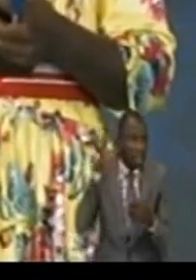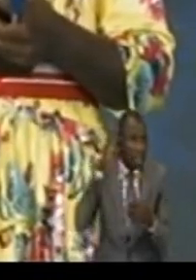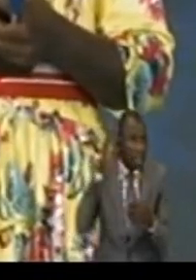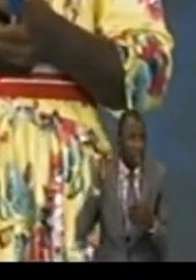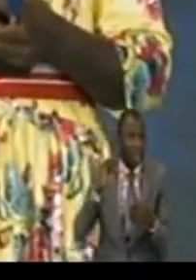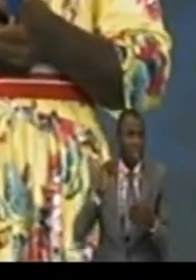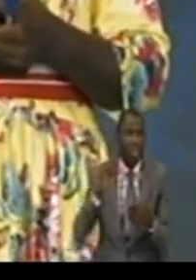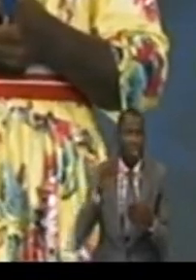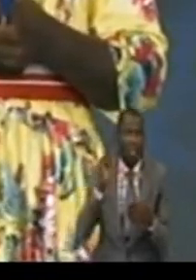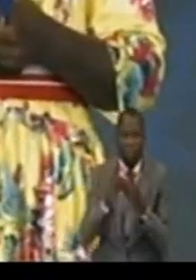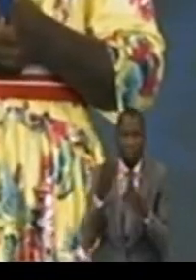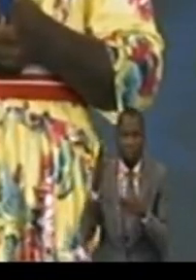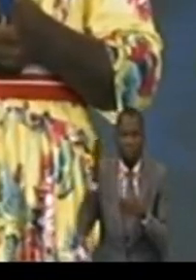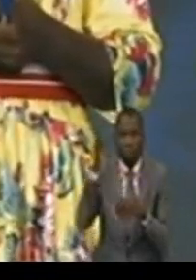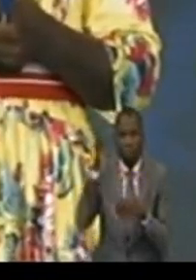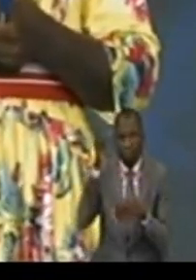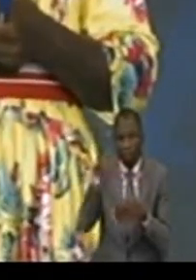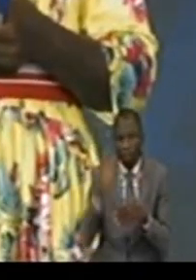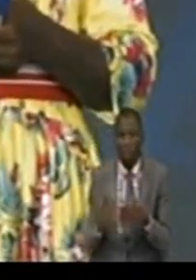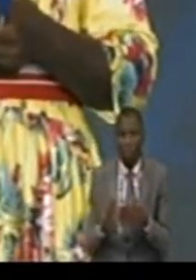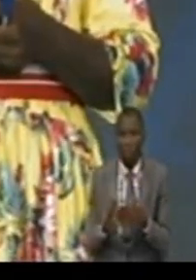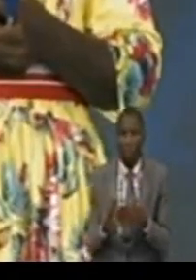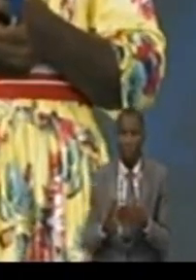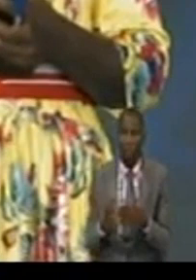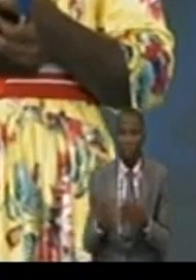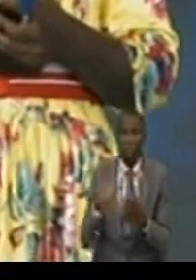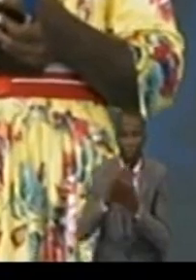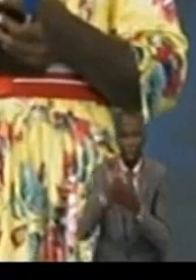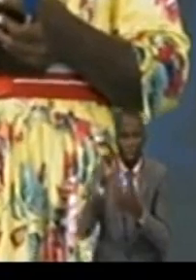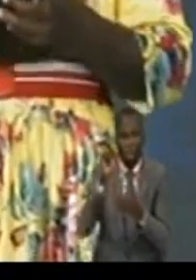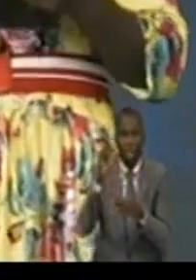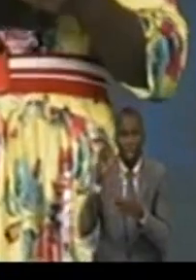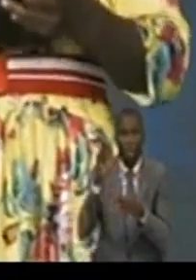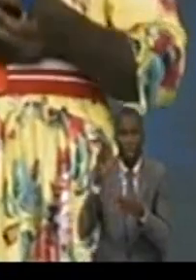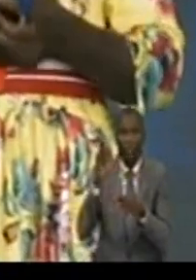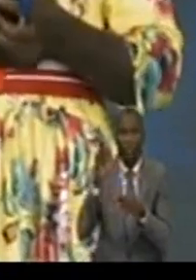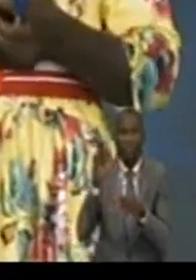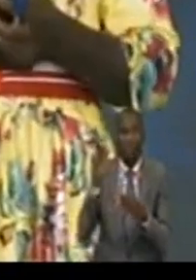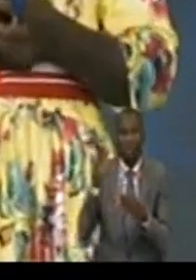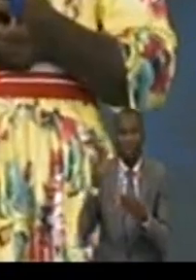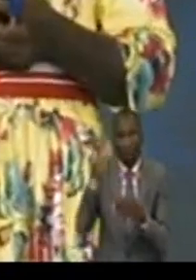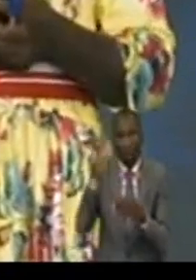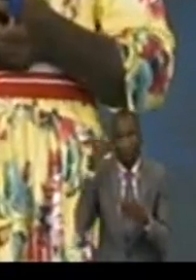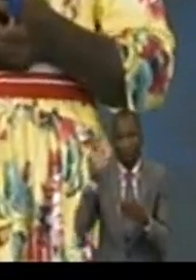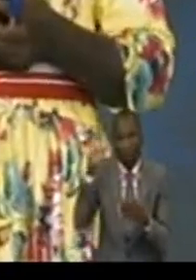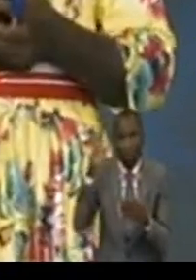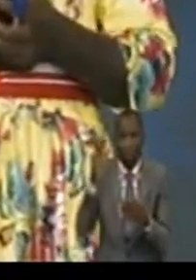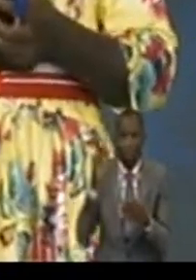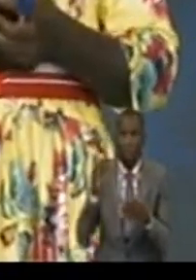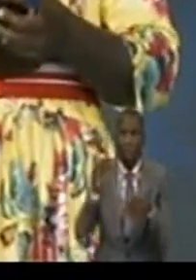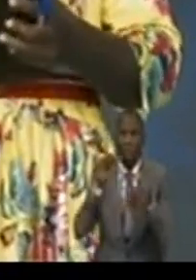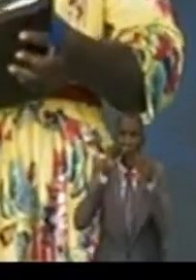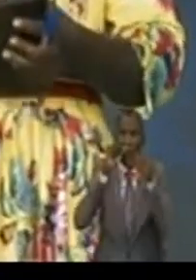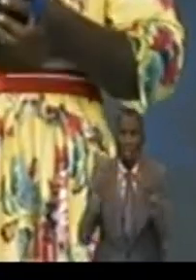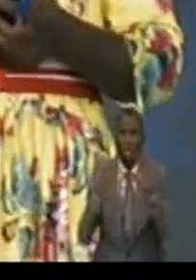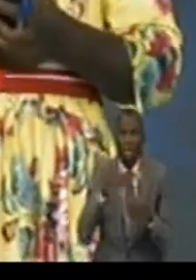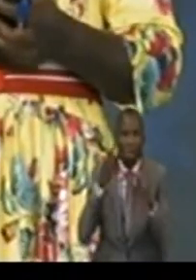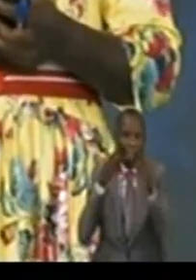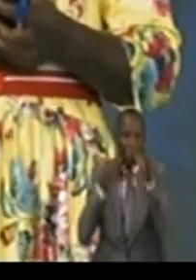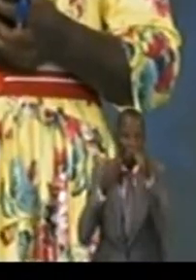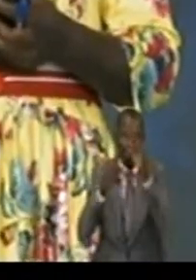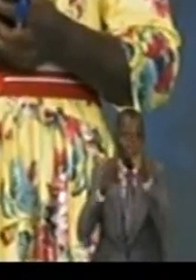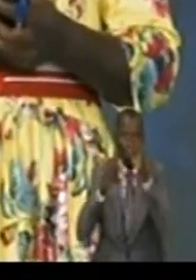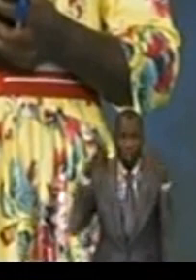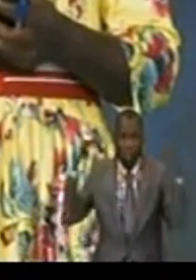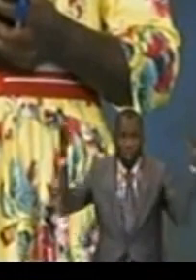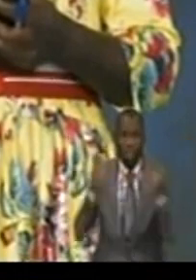your establishment and your his prophet for your prosperity. And I said, the man of God is here. That's what I told her. I said, by the time